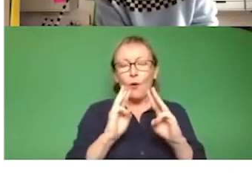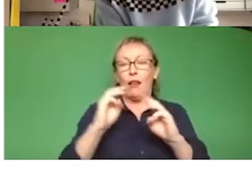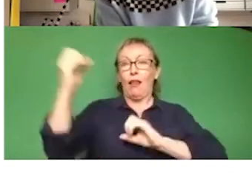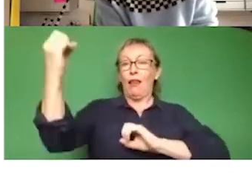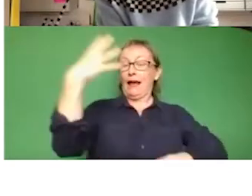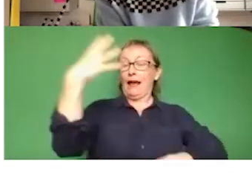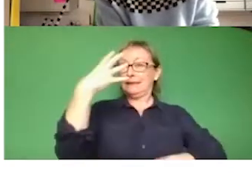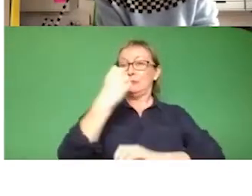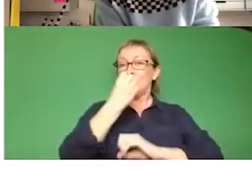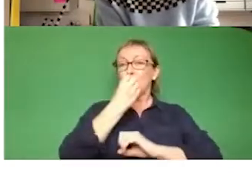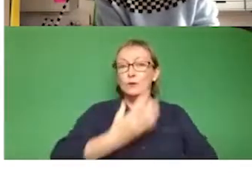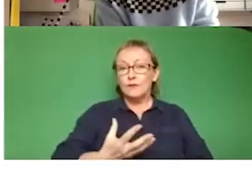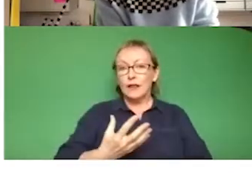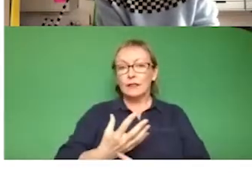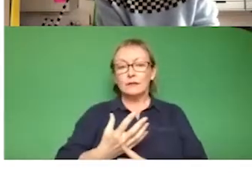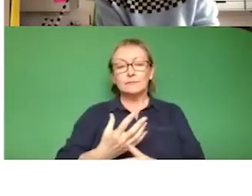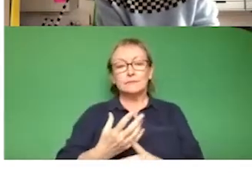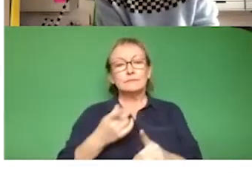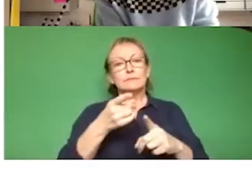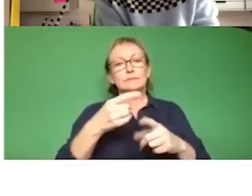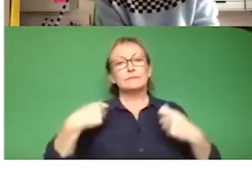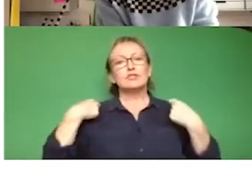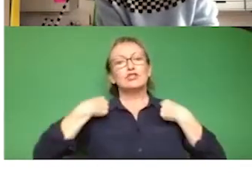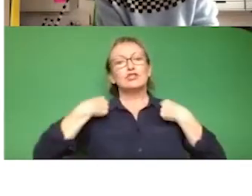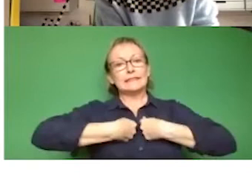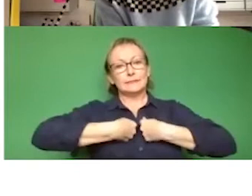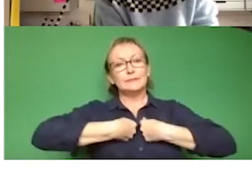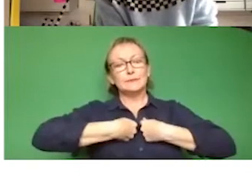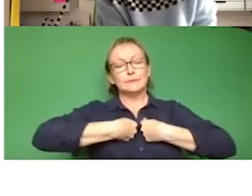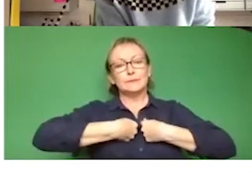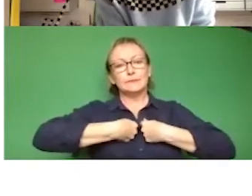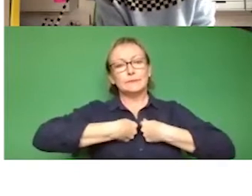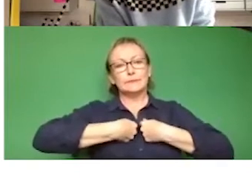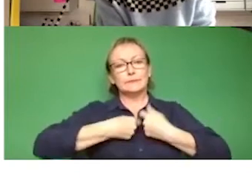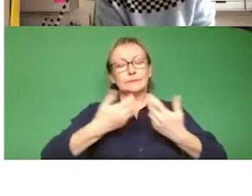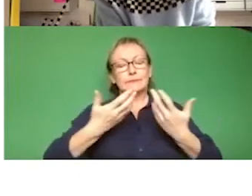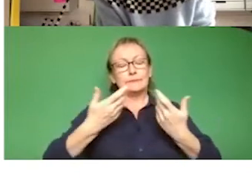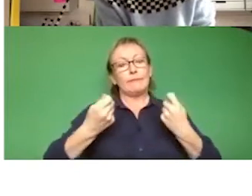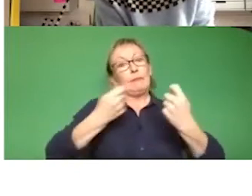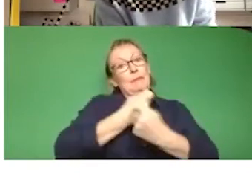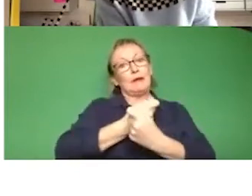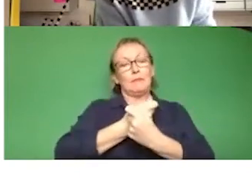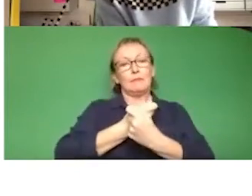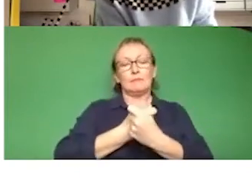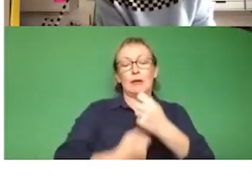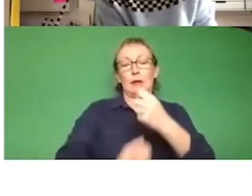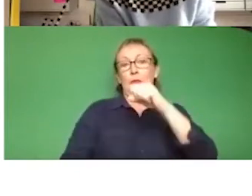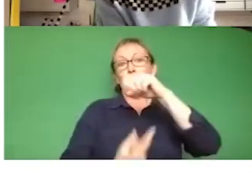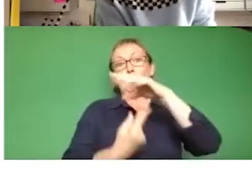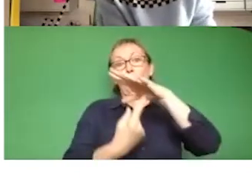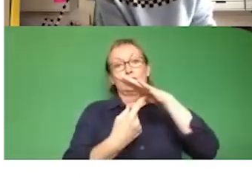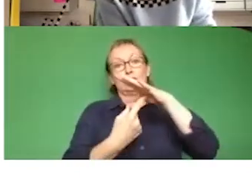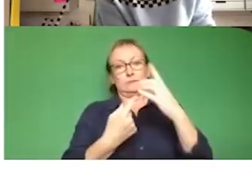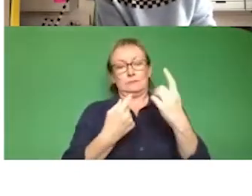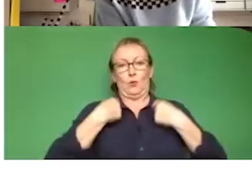pictures. But this is a great jacket that's become one of our permanent pieces. We like to have